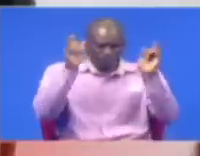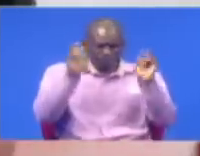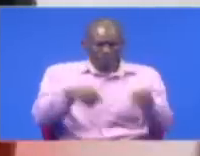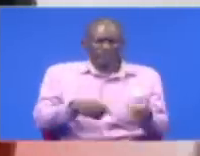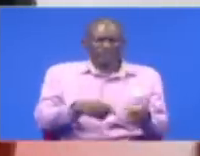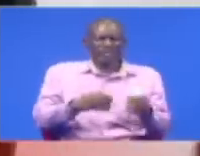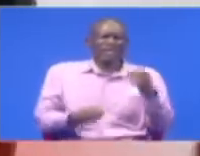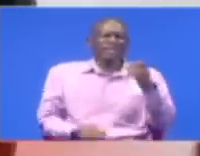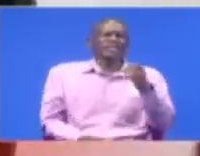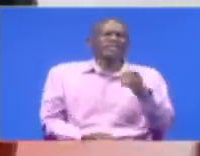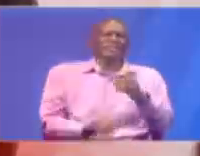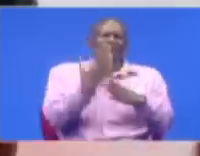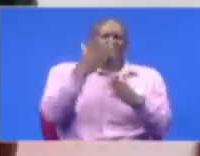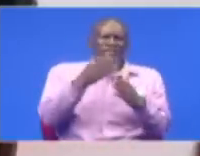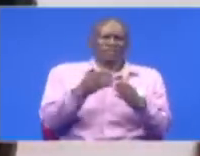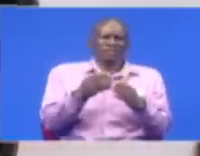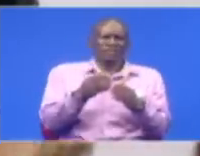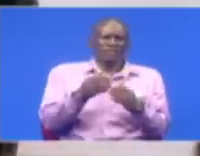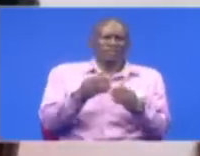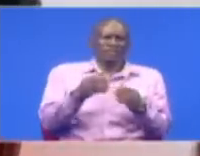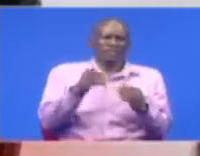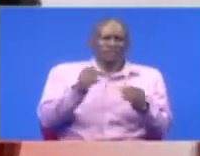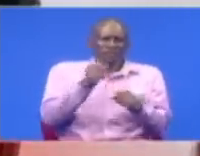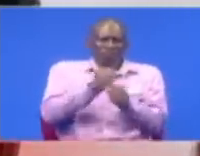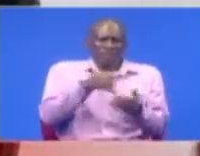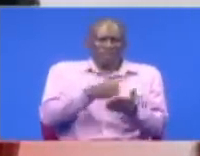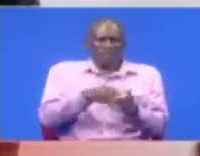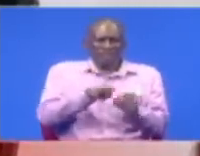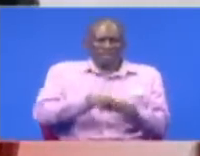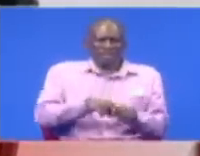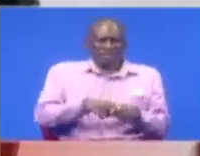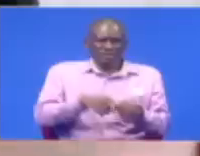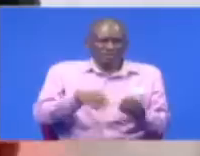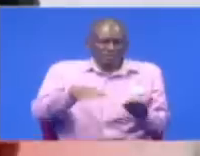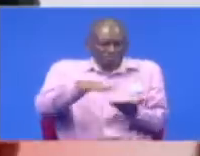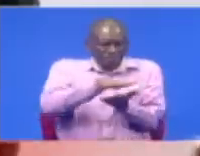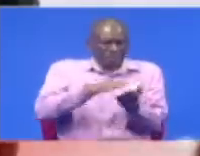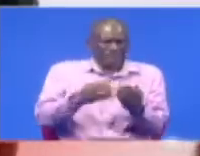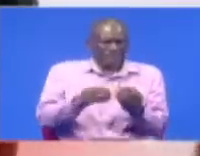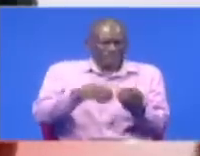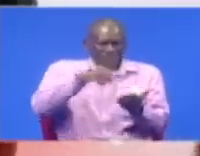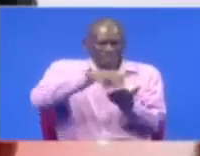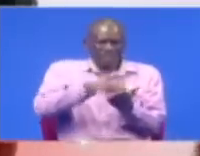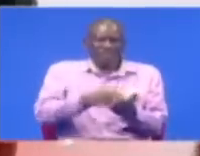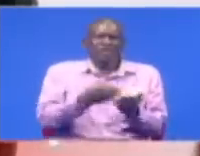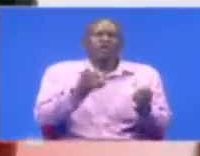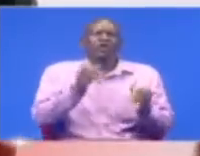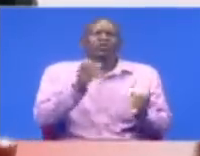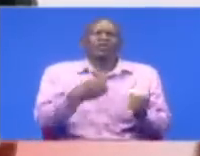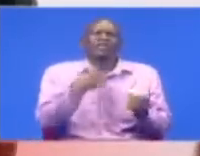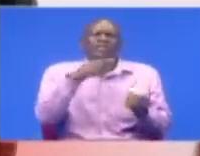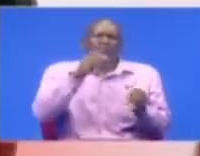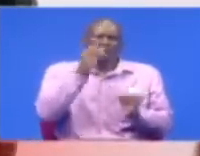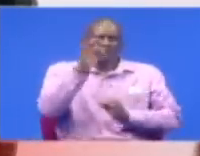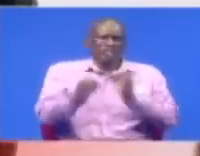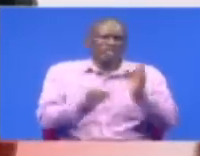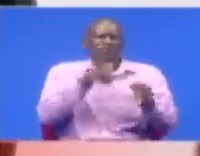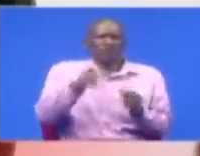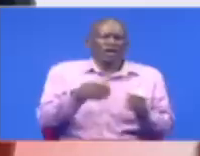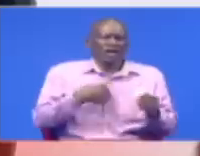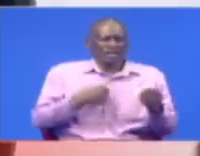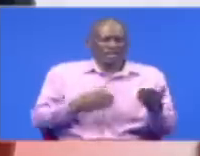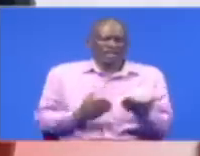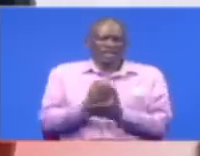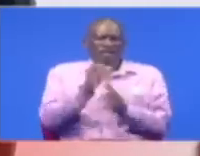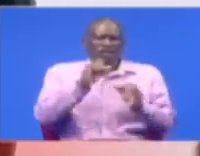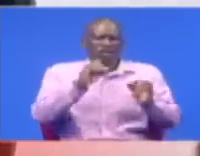establish in limine, making it like a preliminary hearing, whether he was entitled or